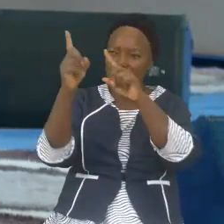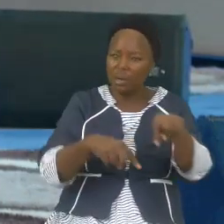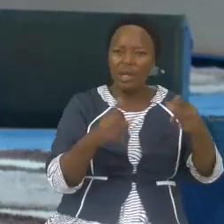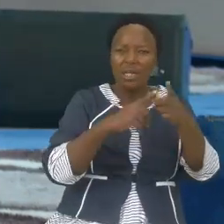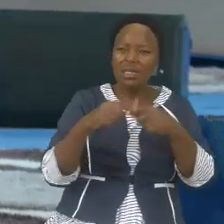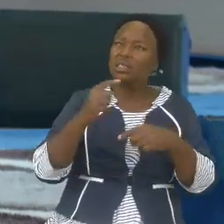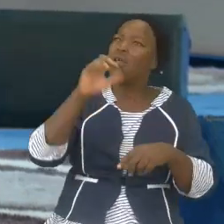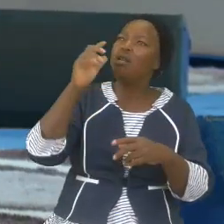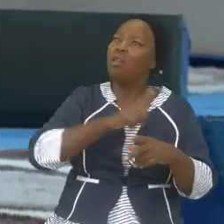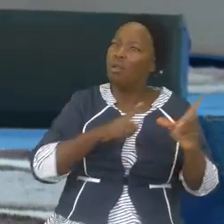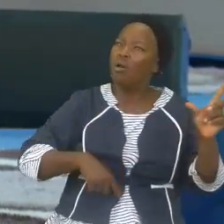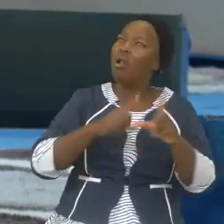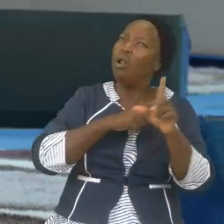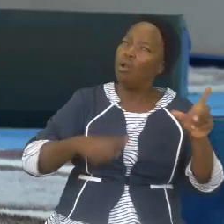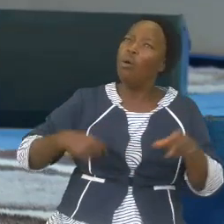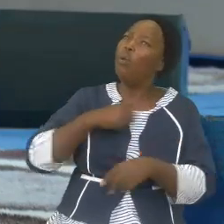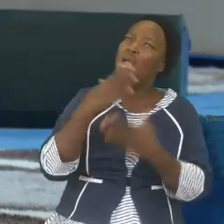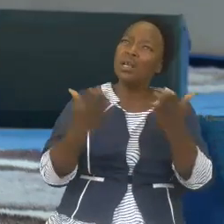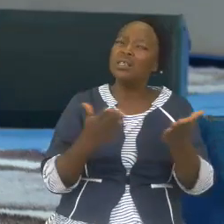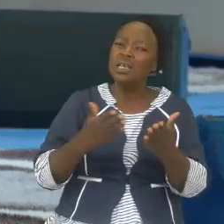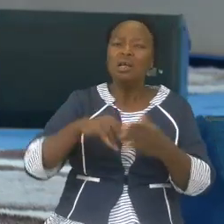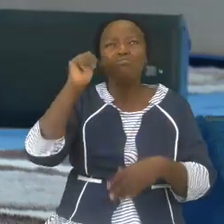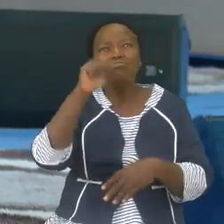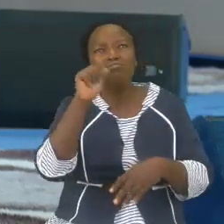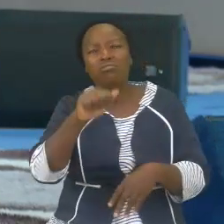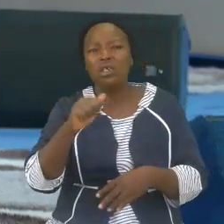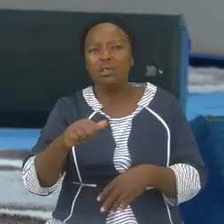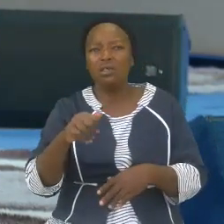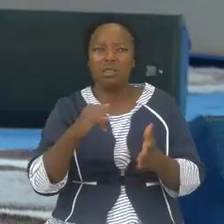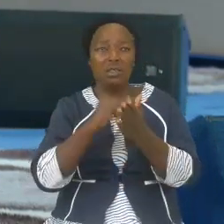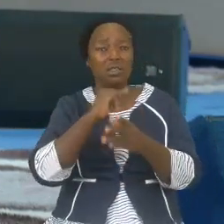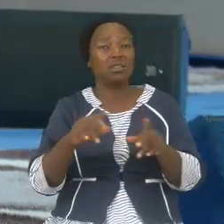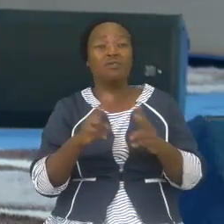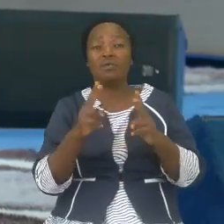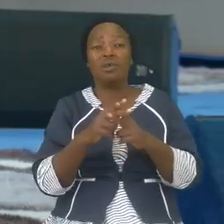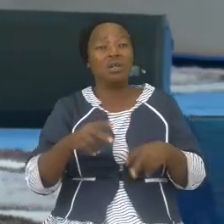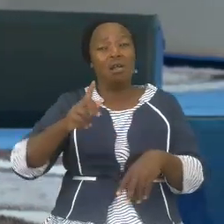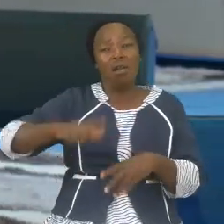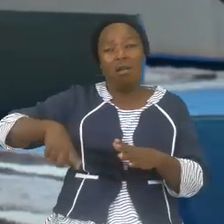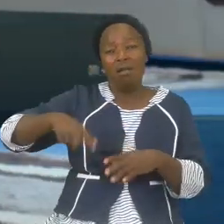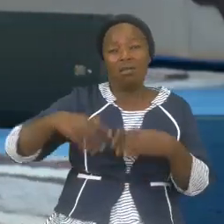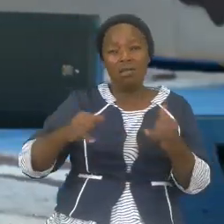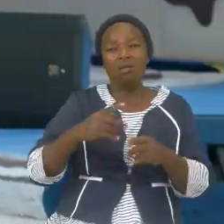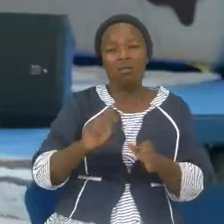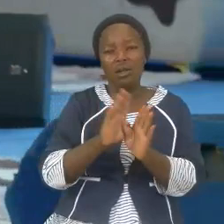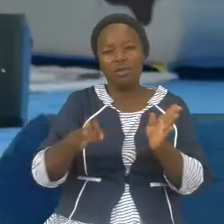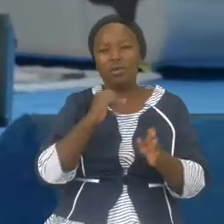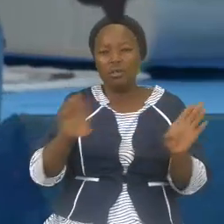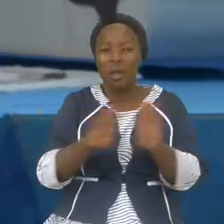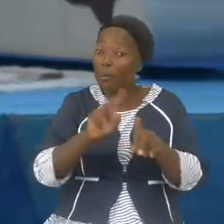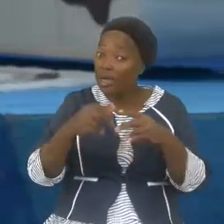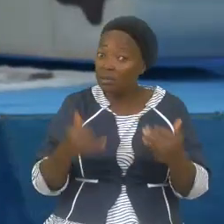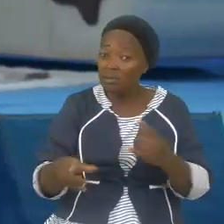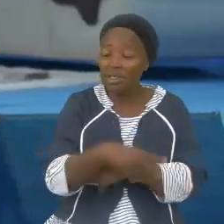Lord, Lord, we're here. It's too late, the door is shut. But today, the door is still